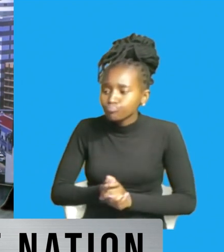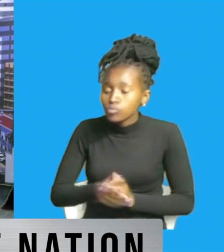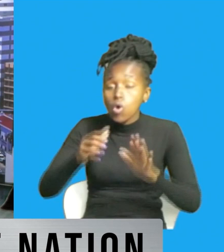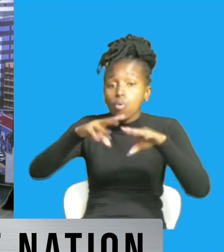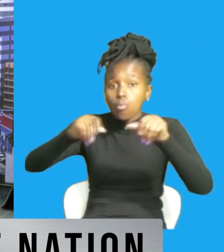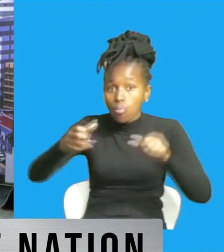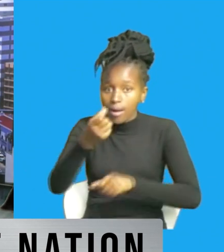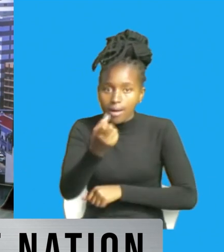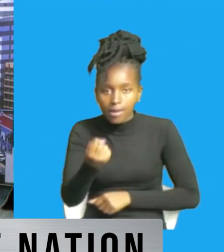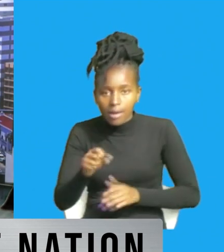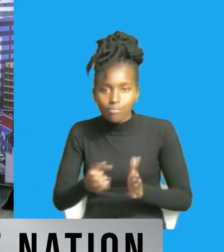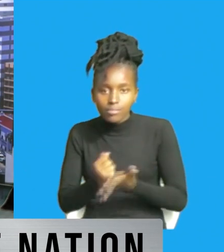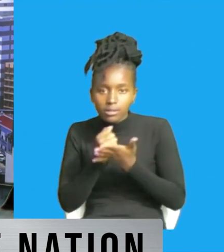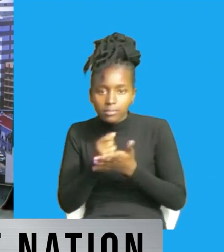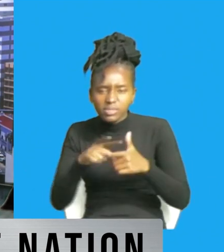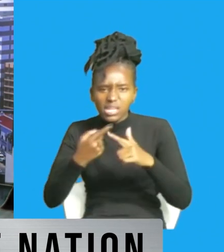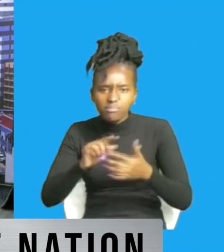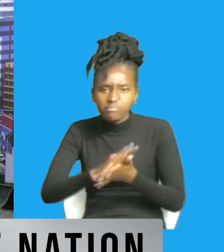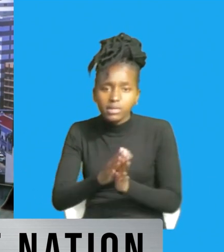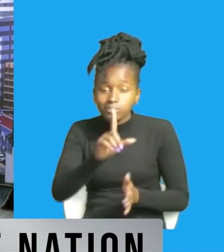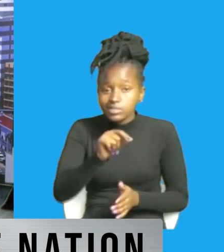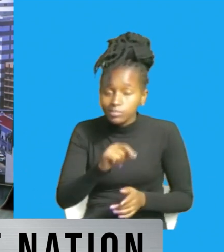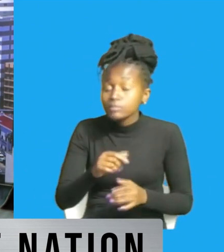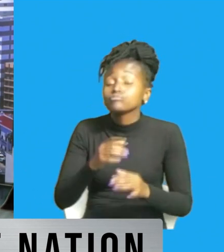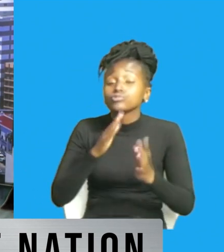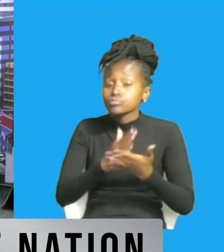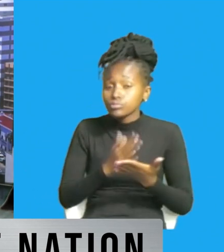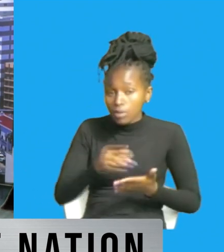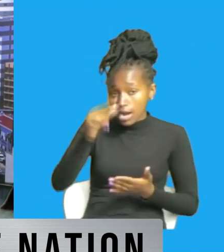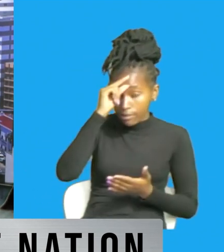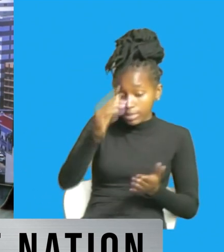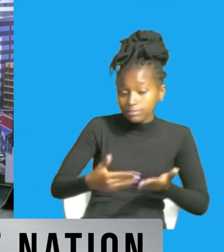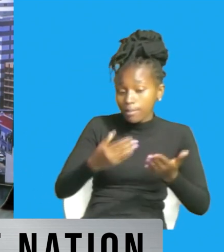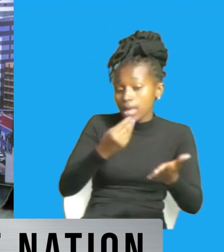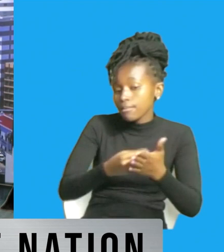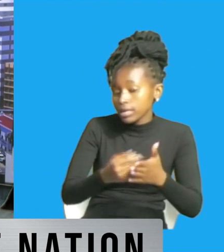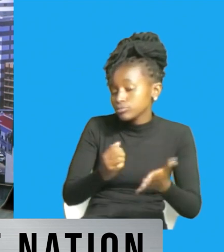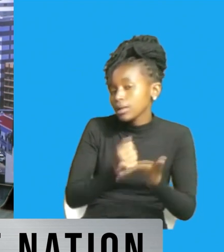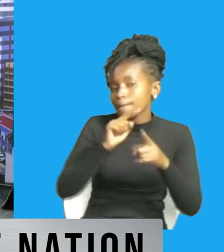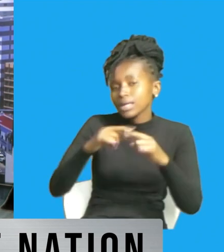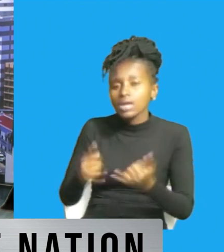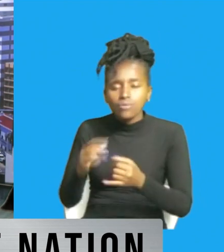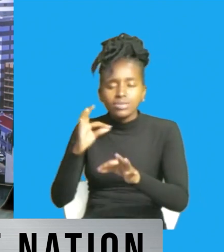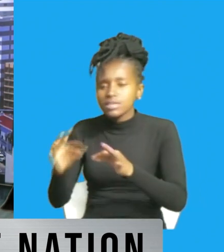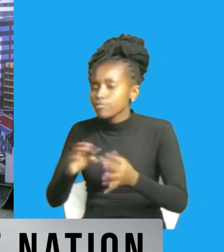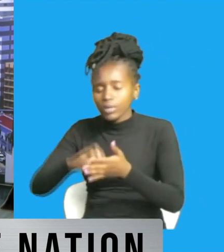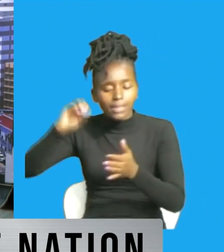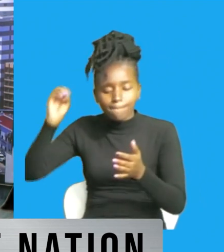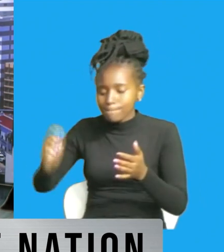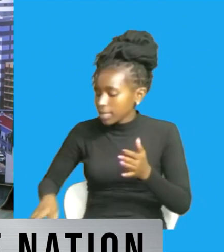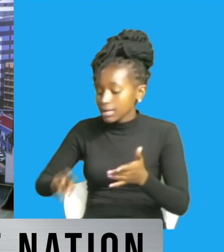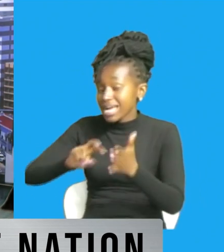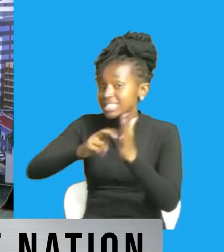itakuwa sorted na hii kukutana ya watu 7-a-side. Sioni kabisa. So are you really